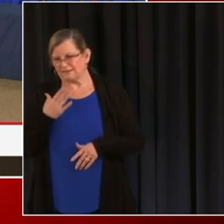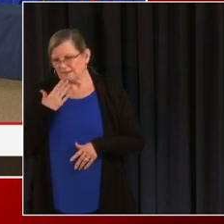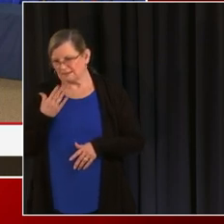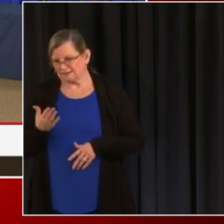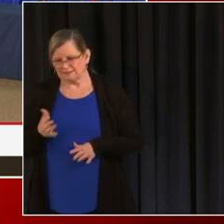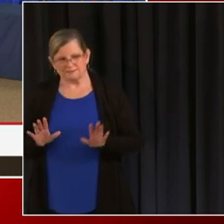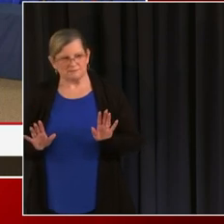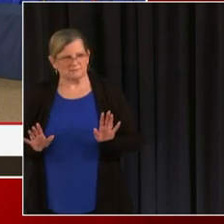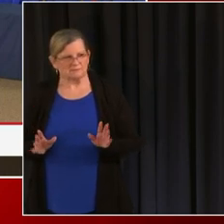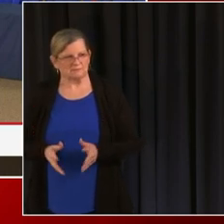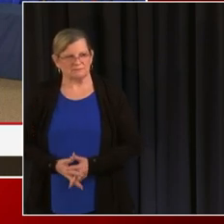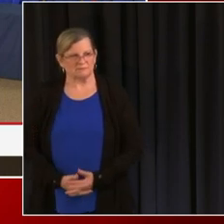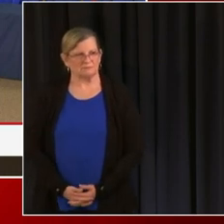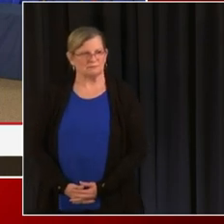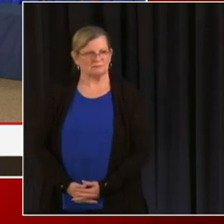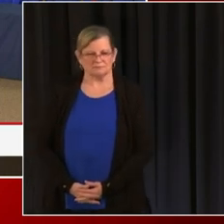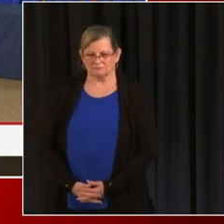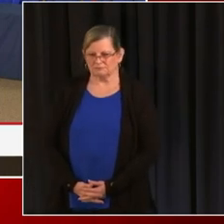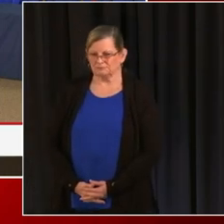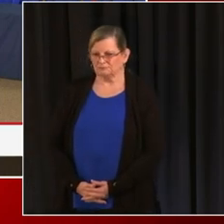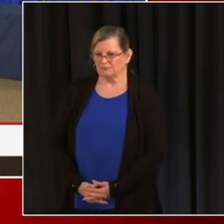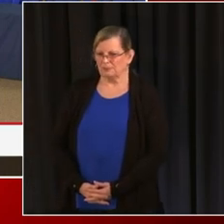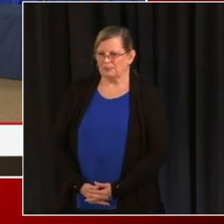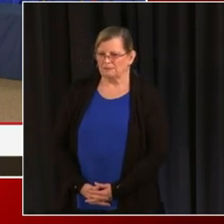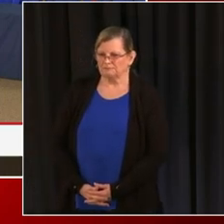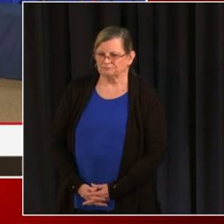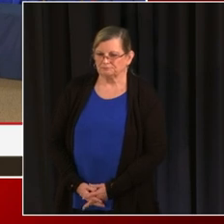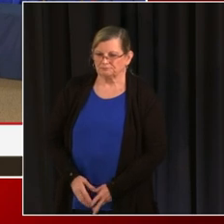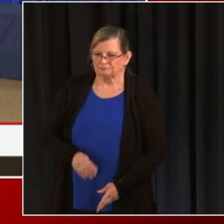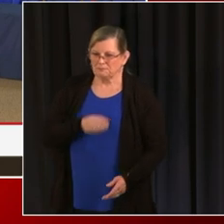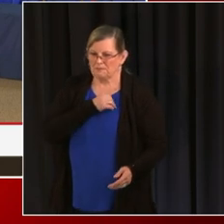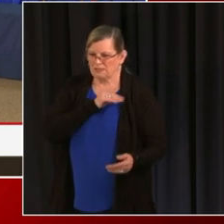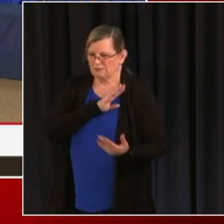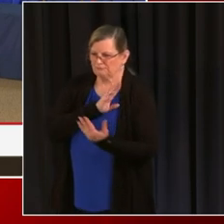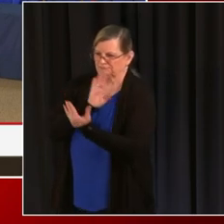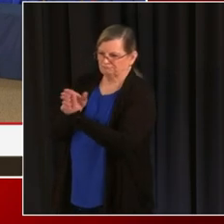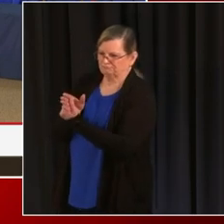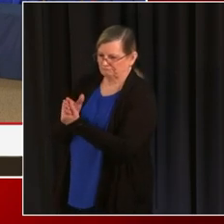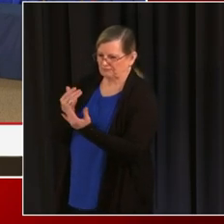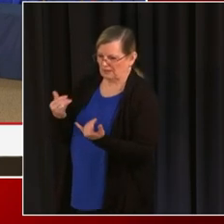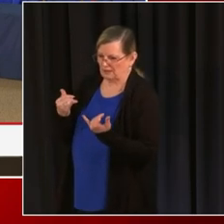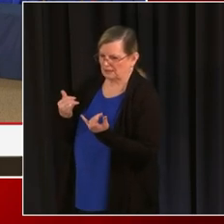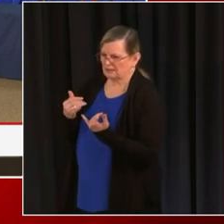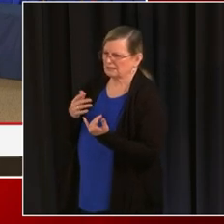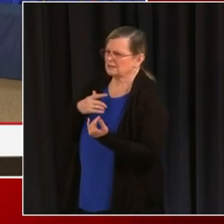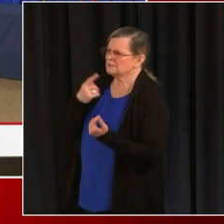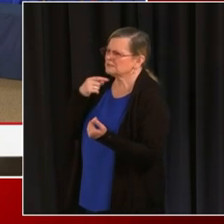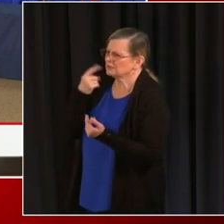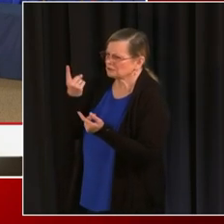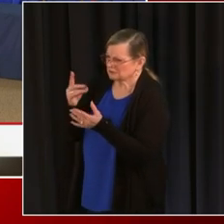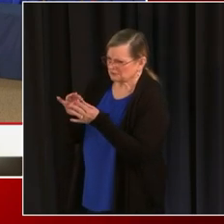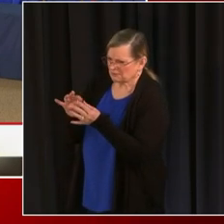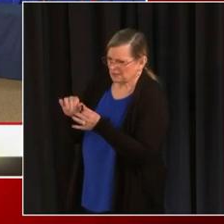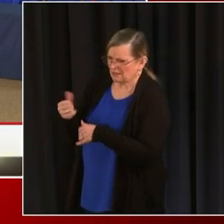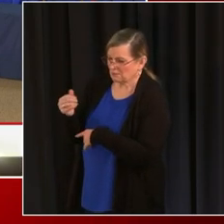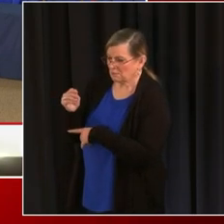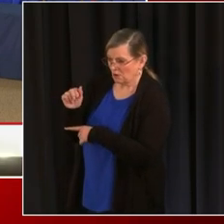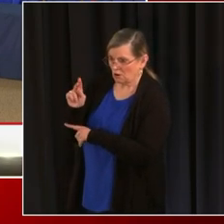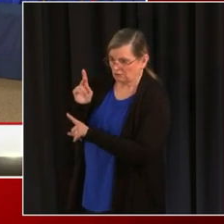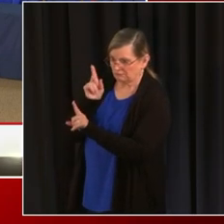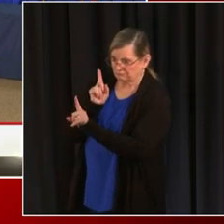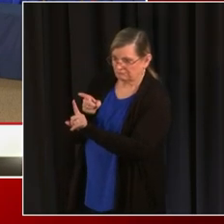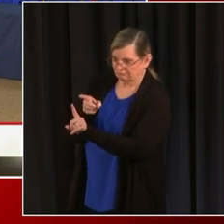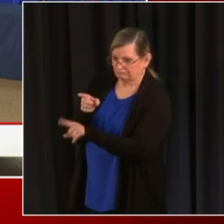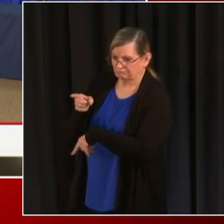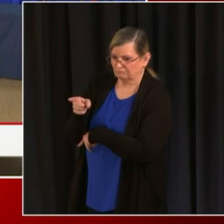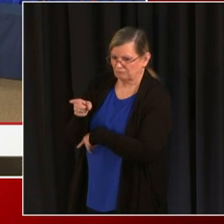you. But And you can encourage you to also, look at the let me website. just say something else, because a number of